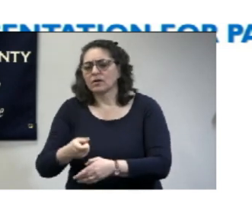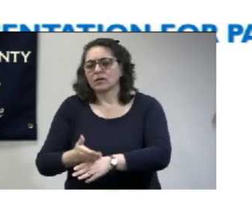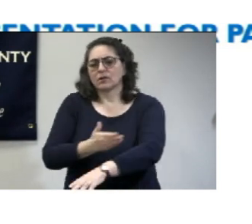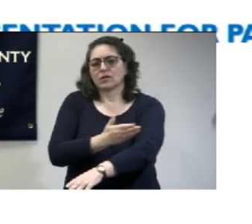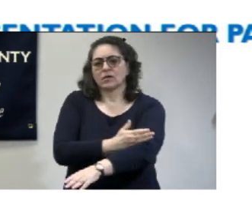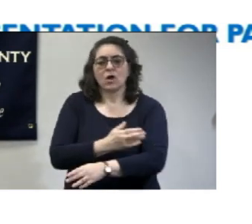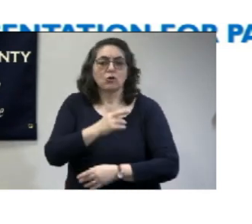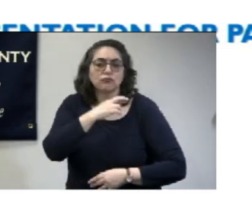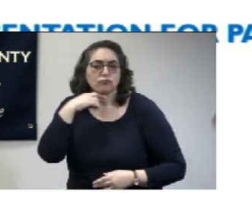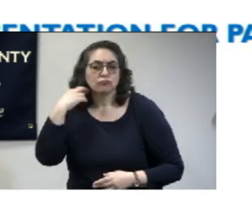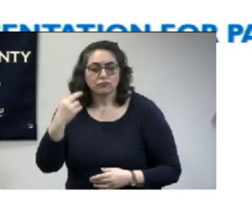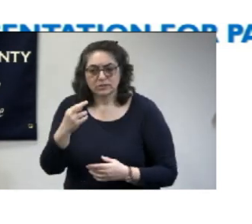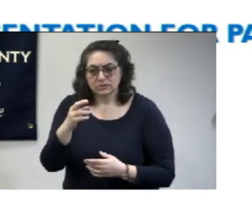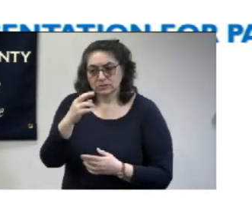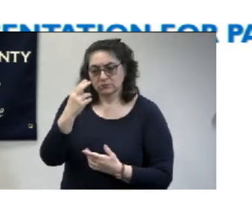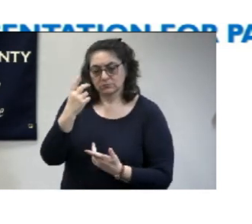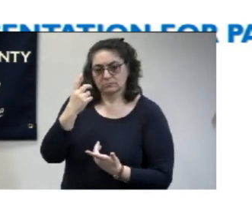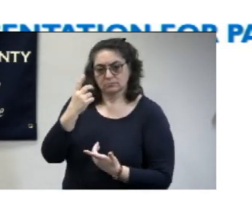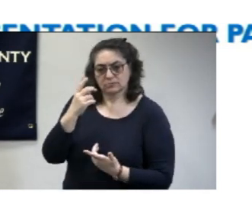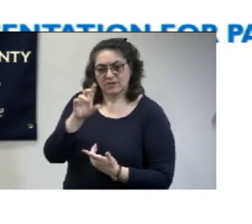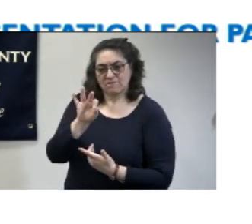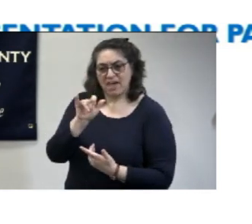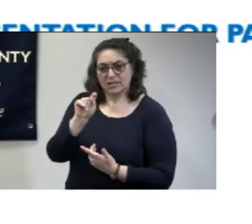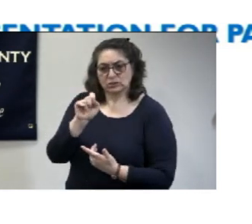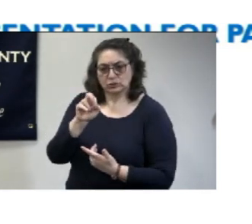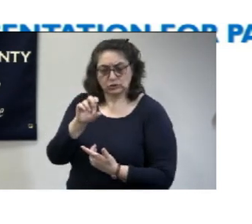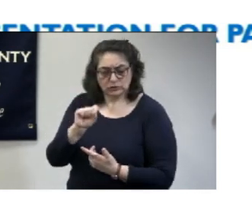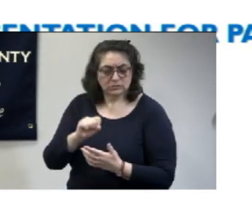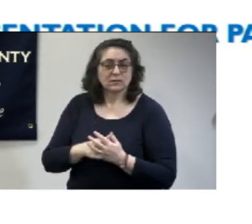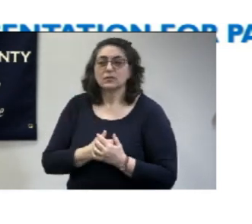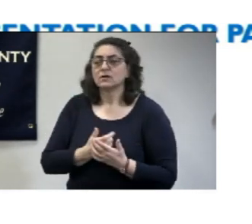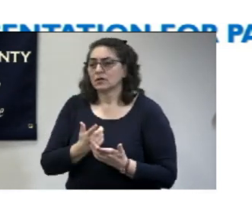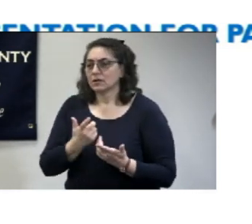factors, and at the end, recommend